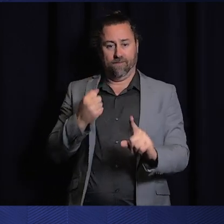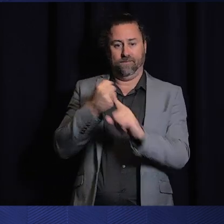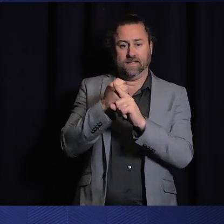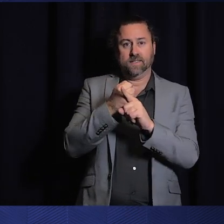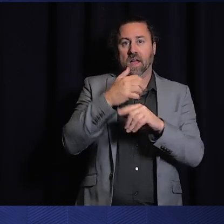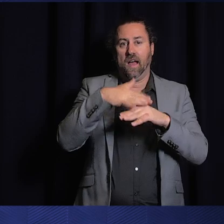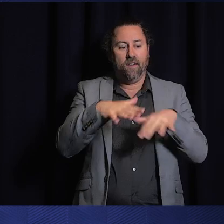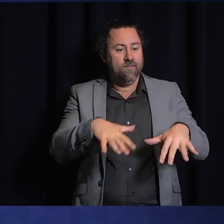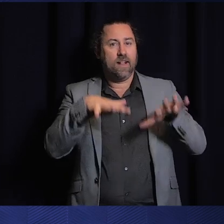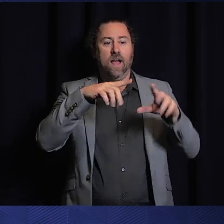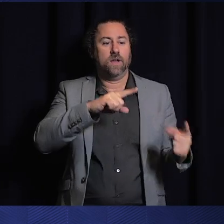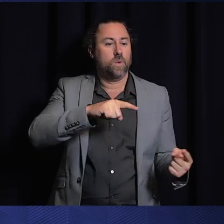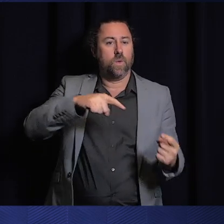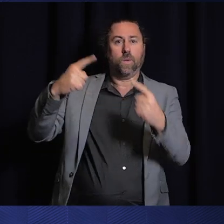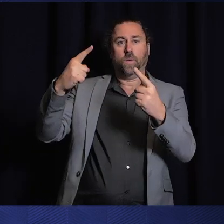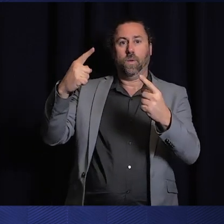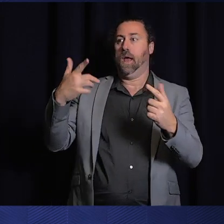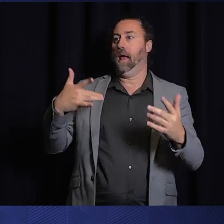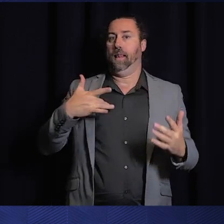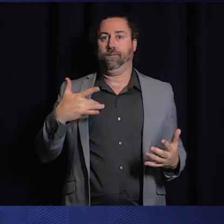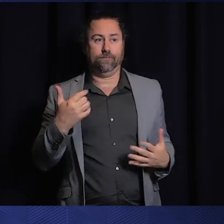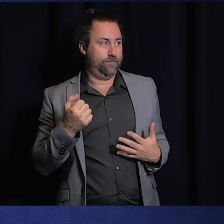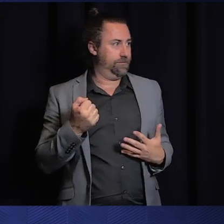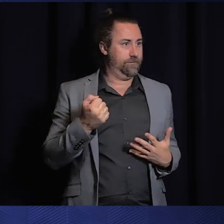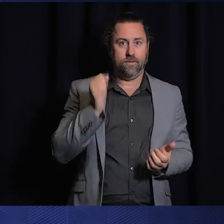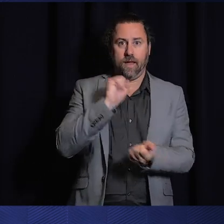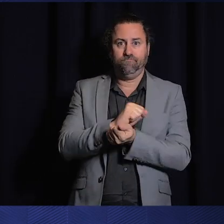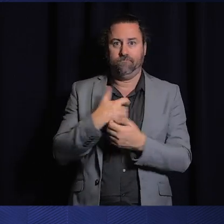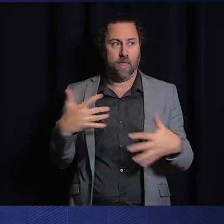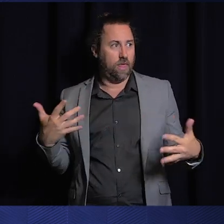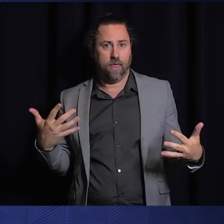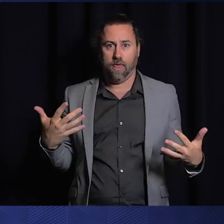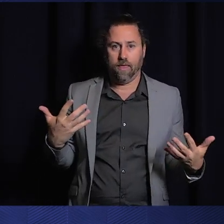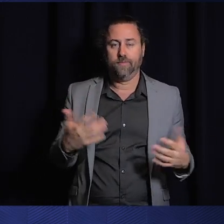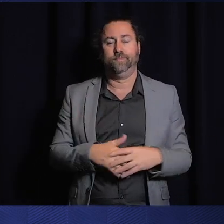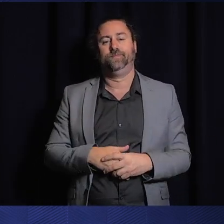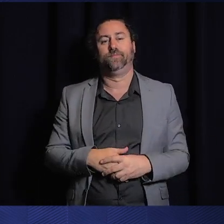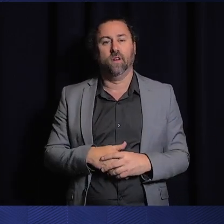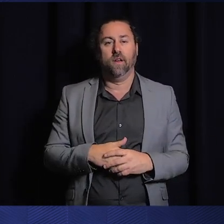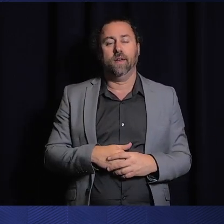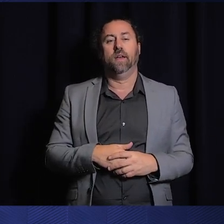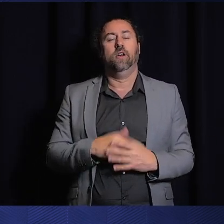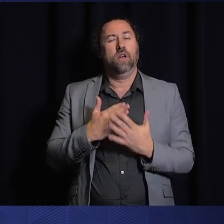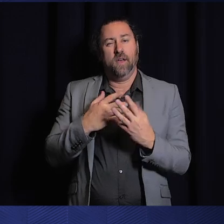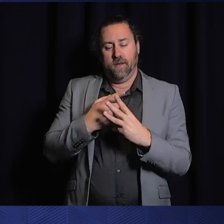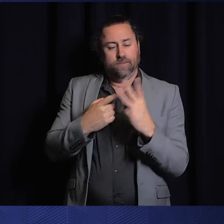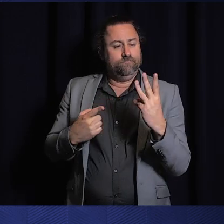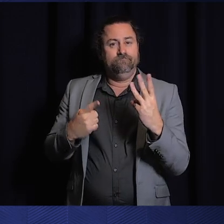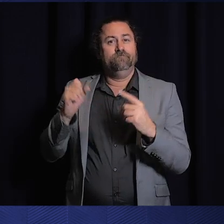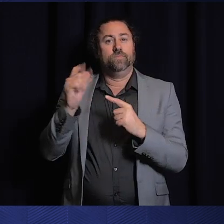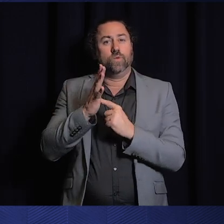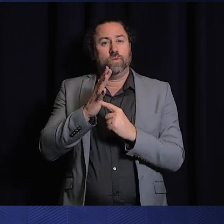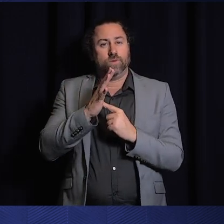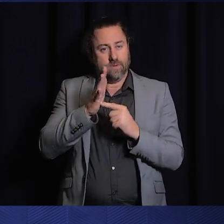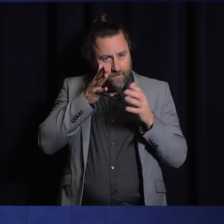be hearing from our panelists very shortly, but I wanted to just set the scene by highlighting three main points,